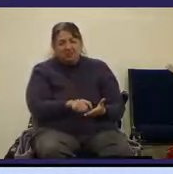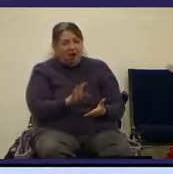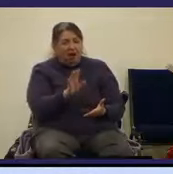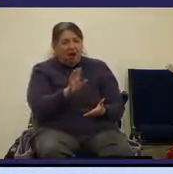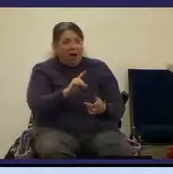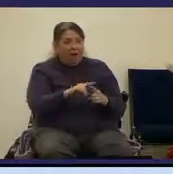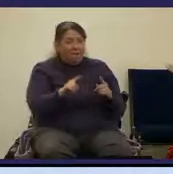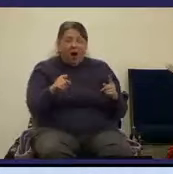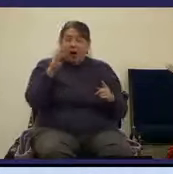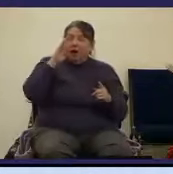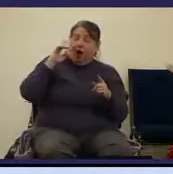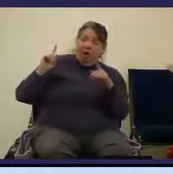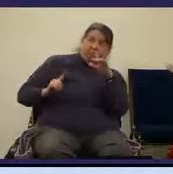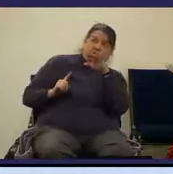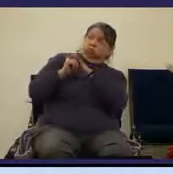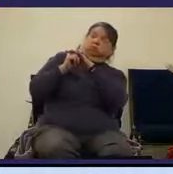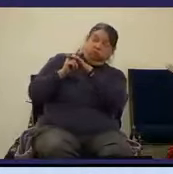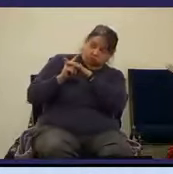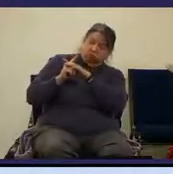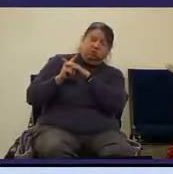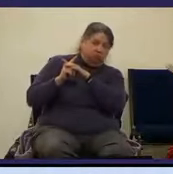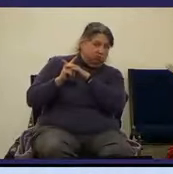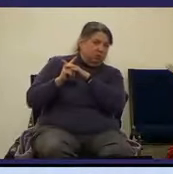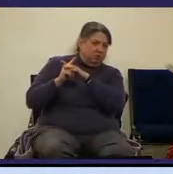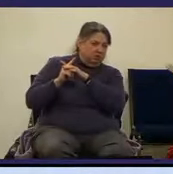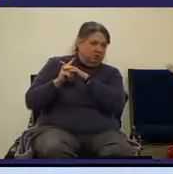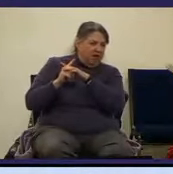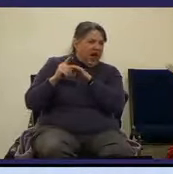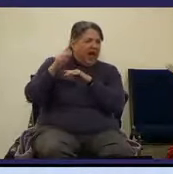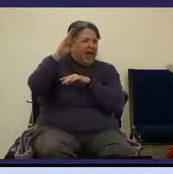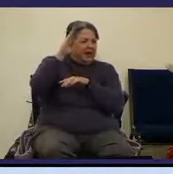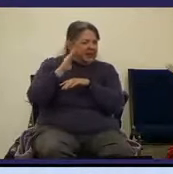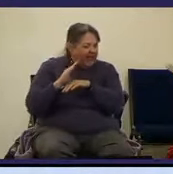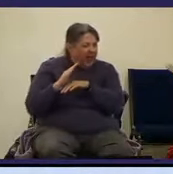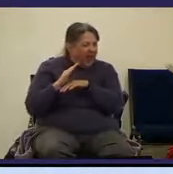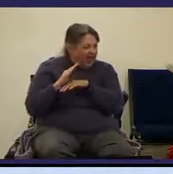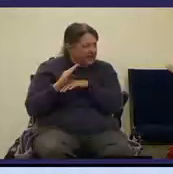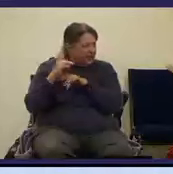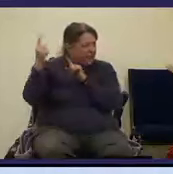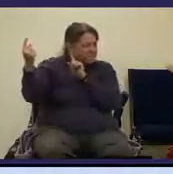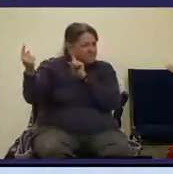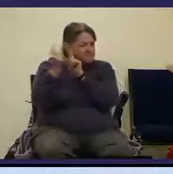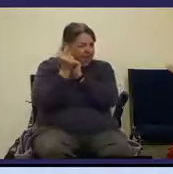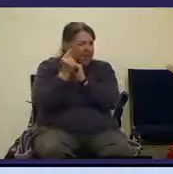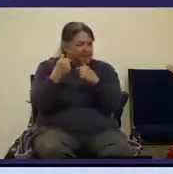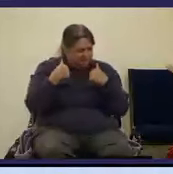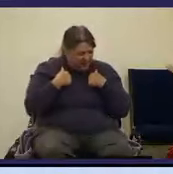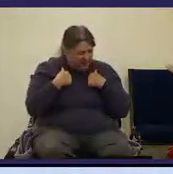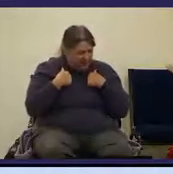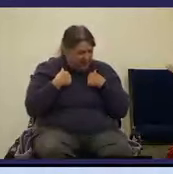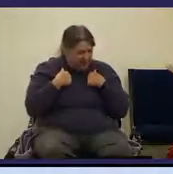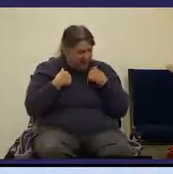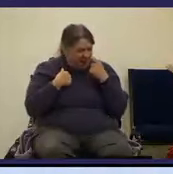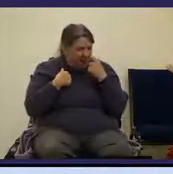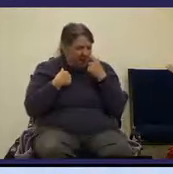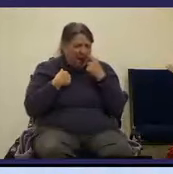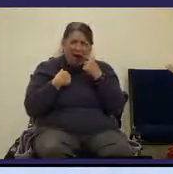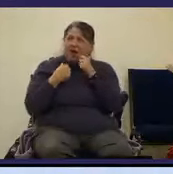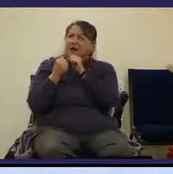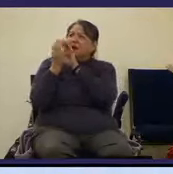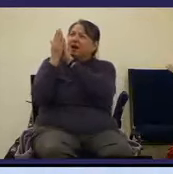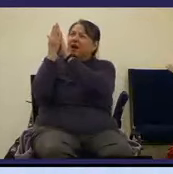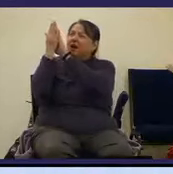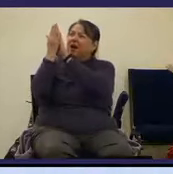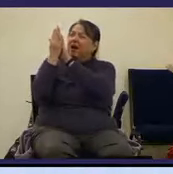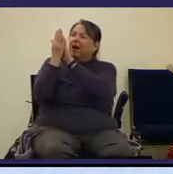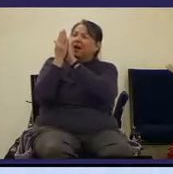God wants to meet you in a different way. Sometimes God wants to show up in a way that he hasn't. And it's okay to pray, God, and